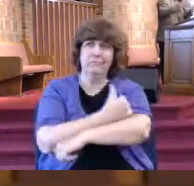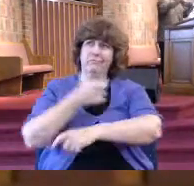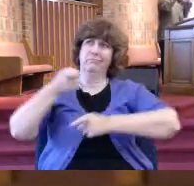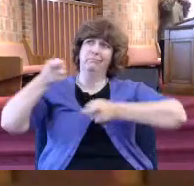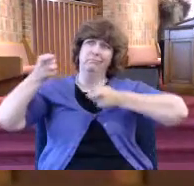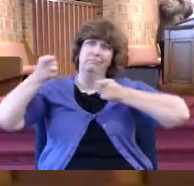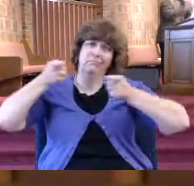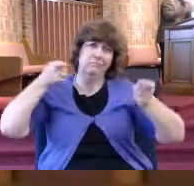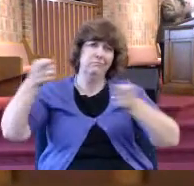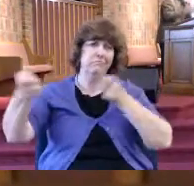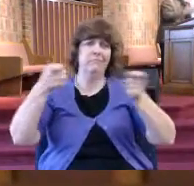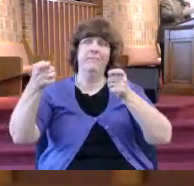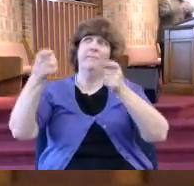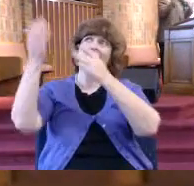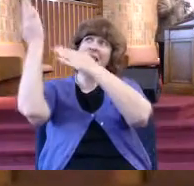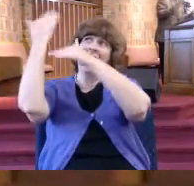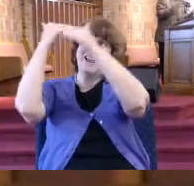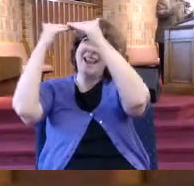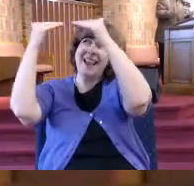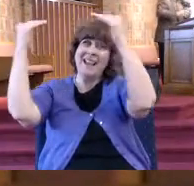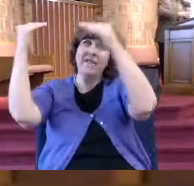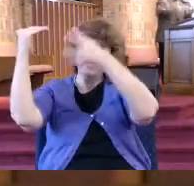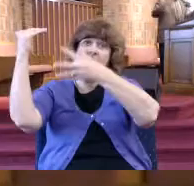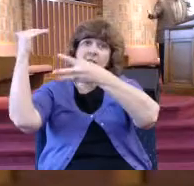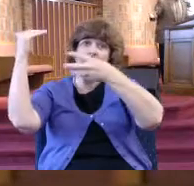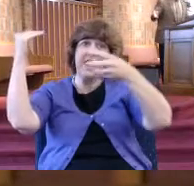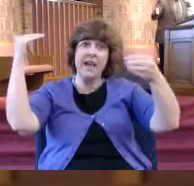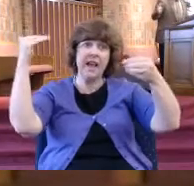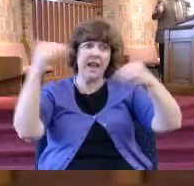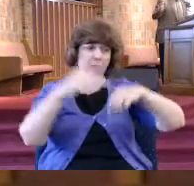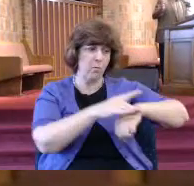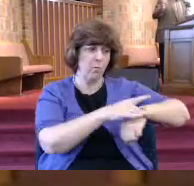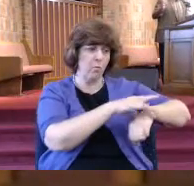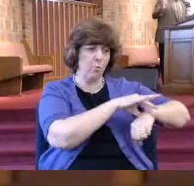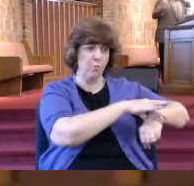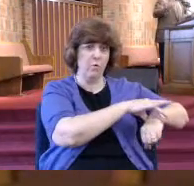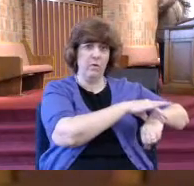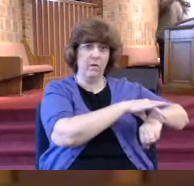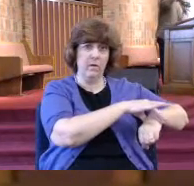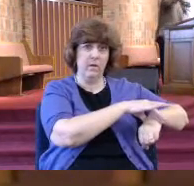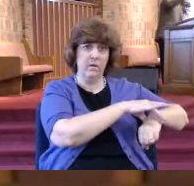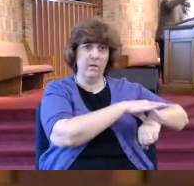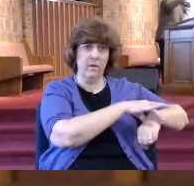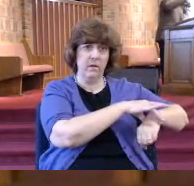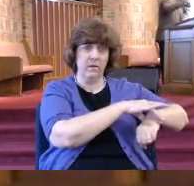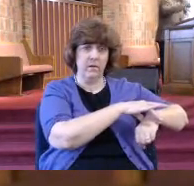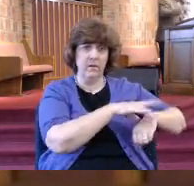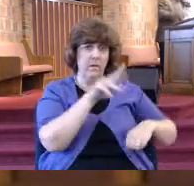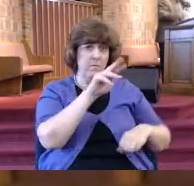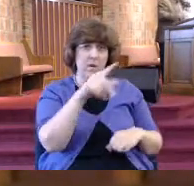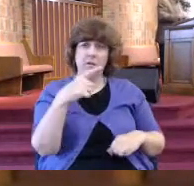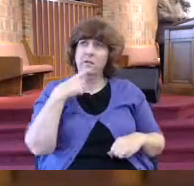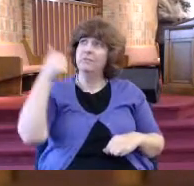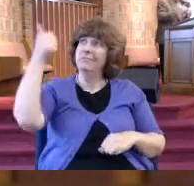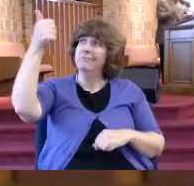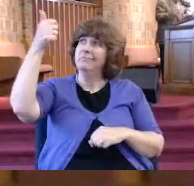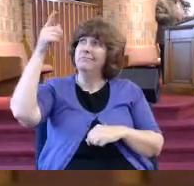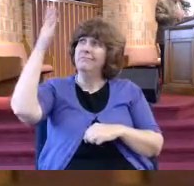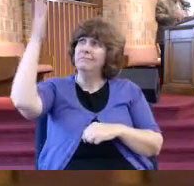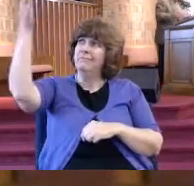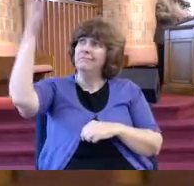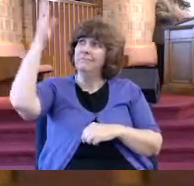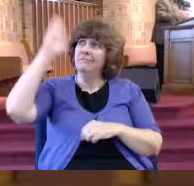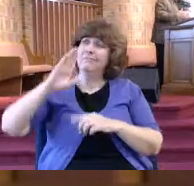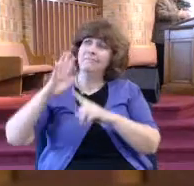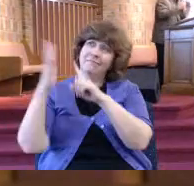charge of heaven and earth. So Paul says God is the ultimate in what we